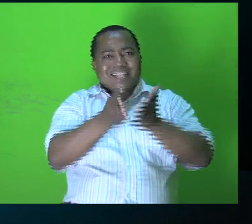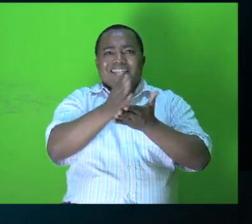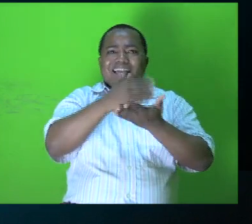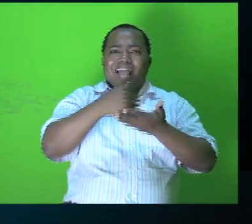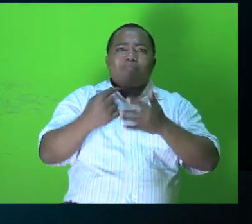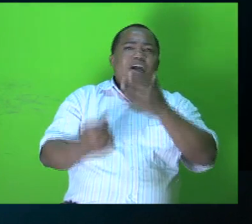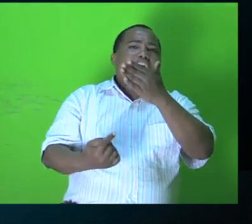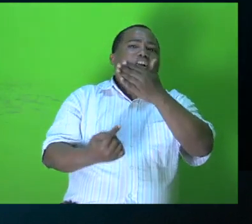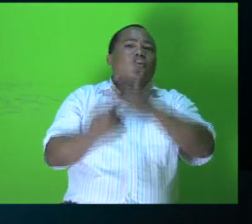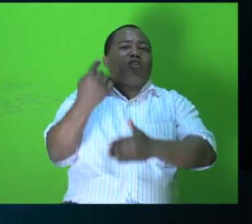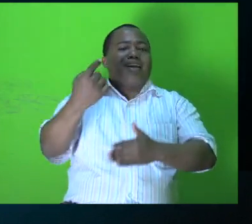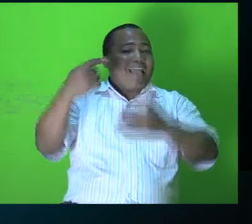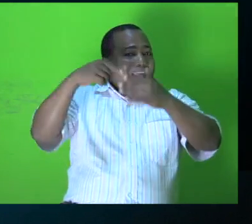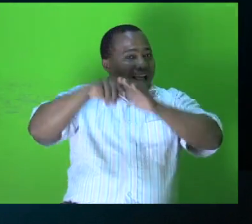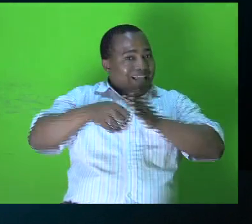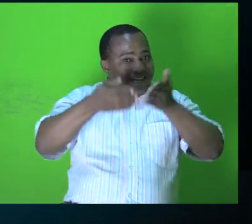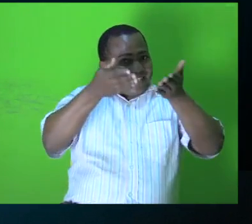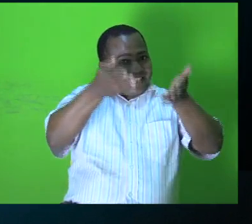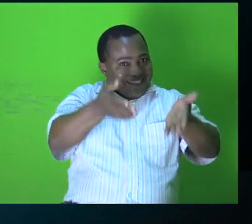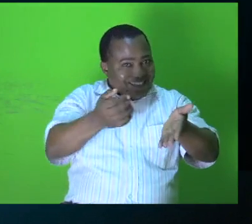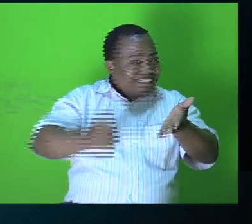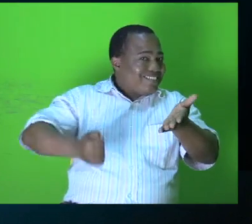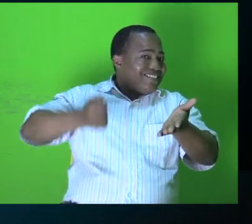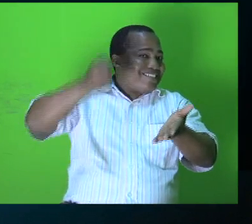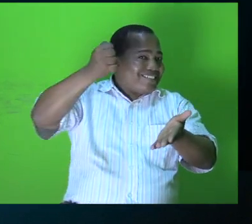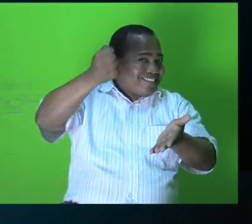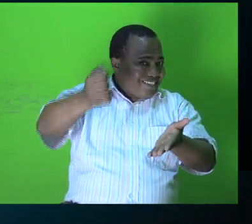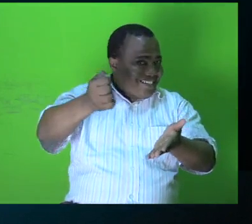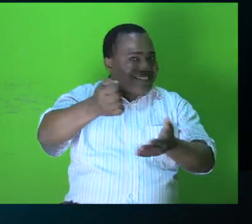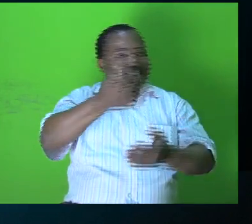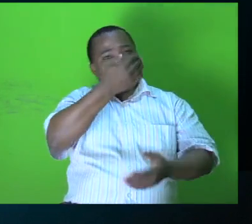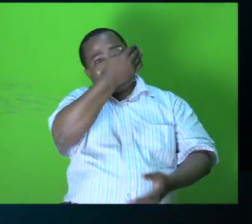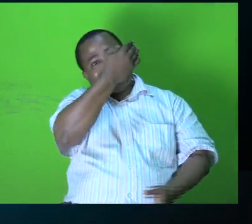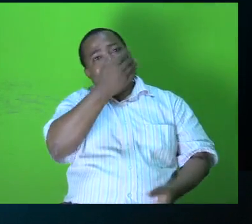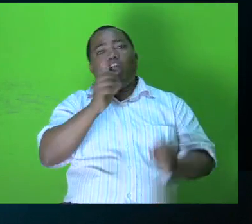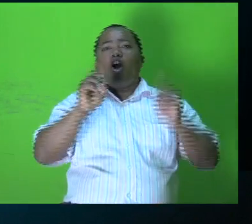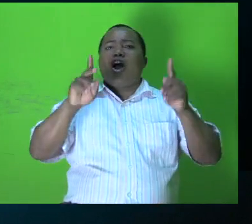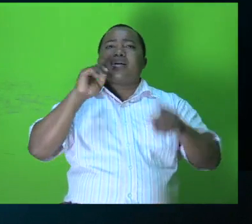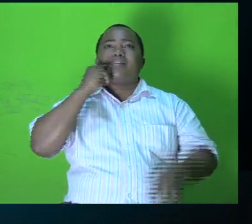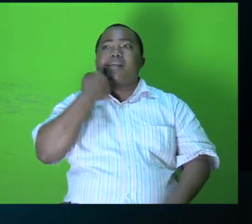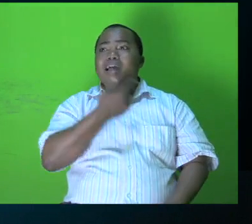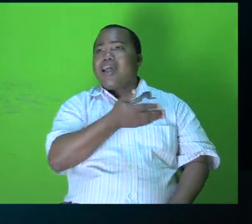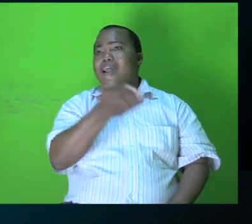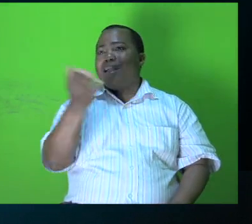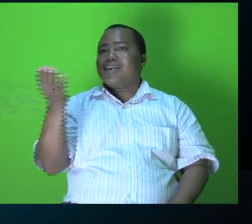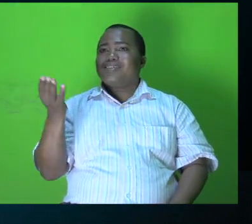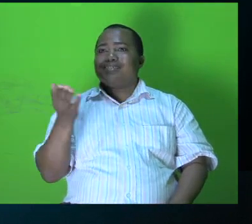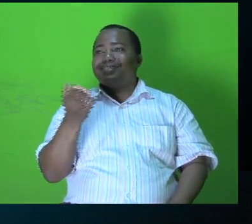taking place in this stage? Yes, try.